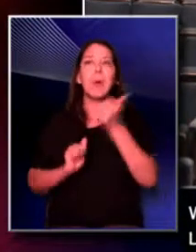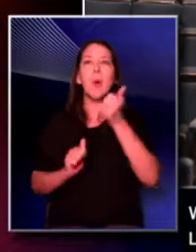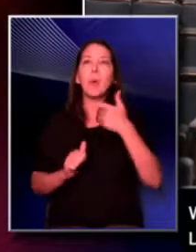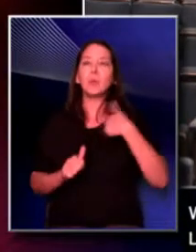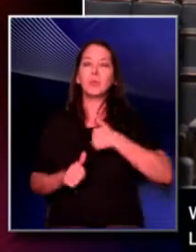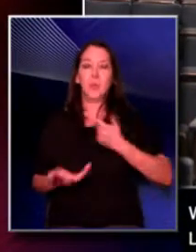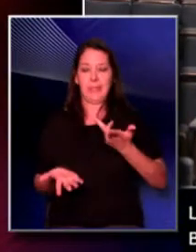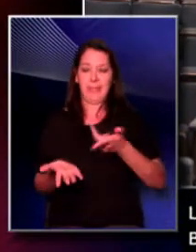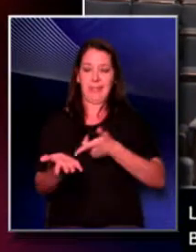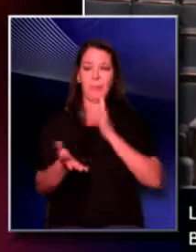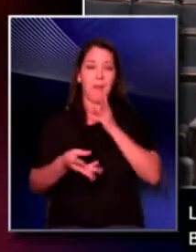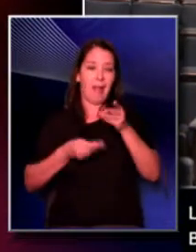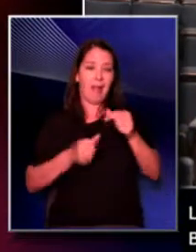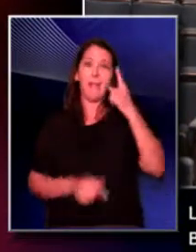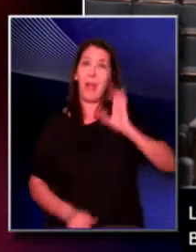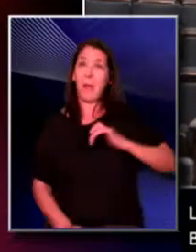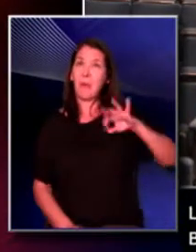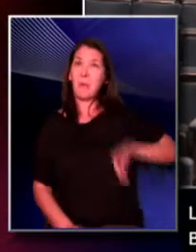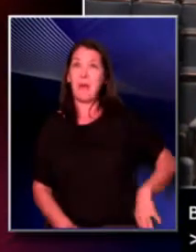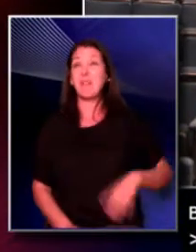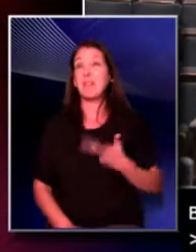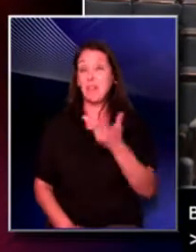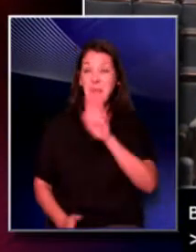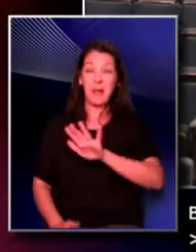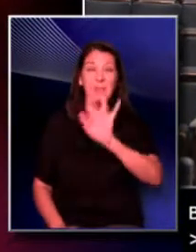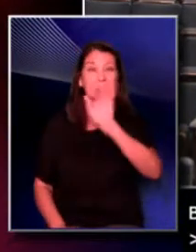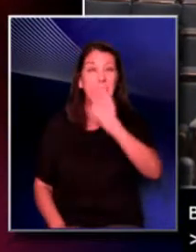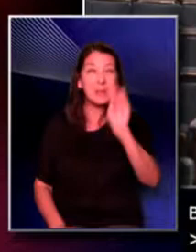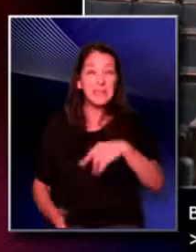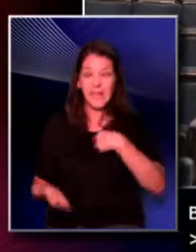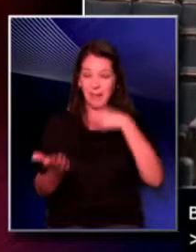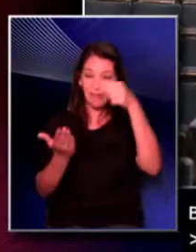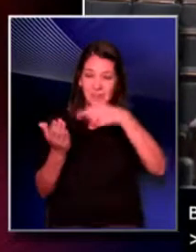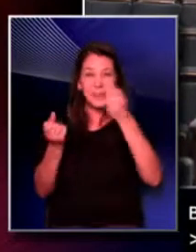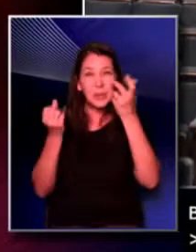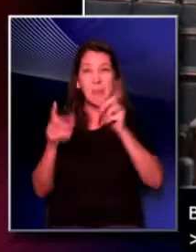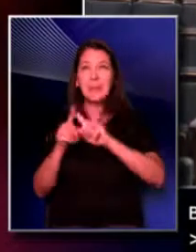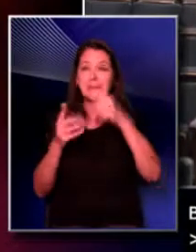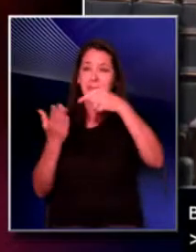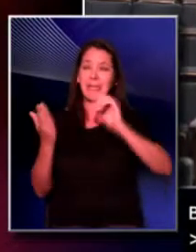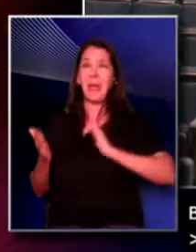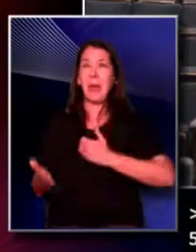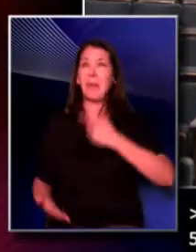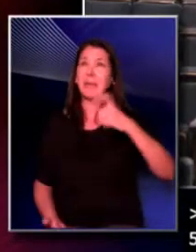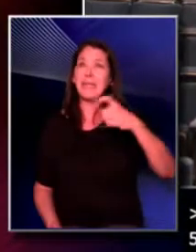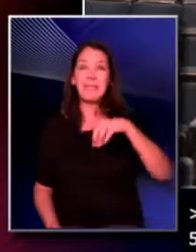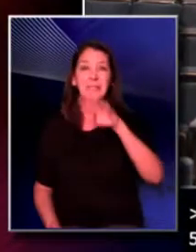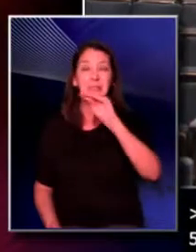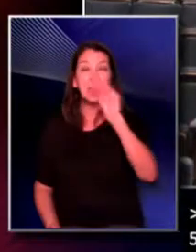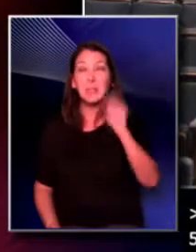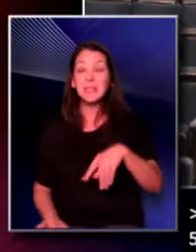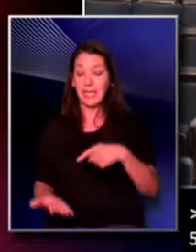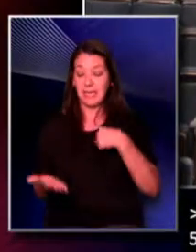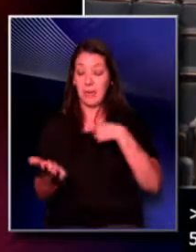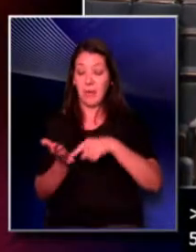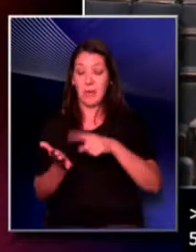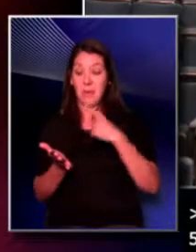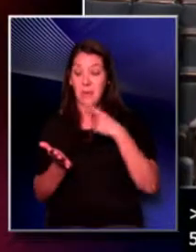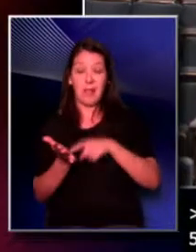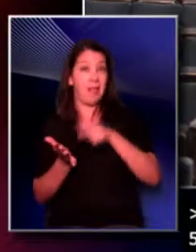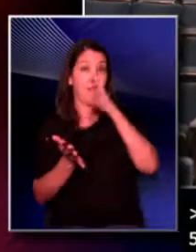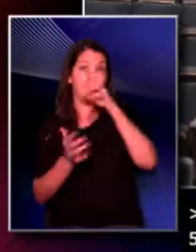300,000 take care of 25% of your outstanding issues, 50%? I mean, I'm not trying to. We're not going to hold you in the court of law to